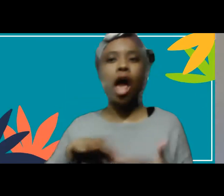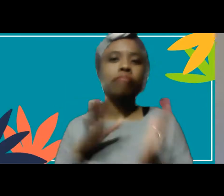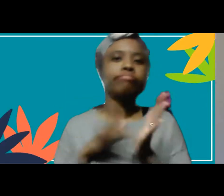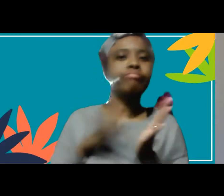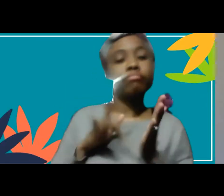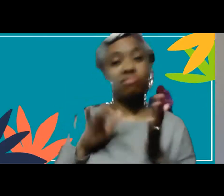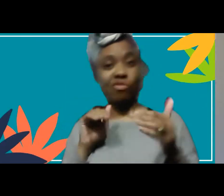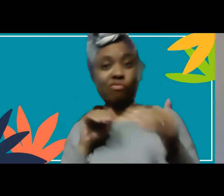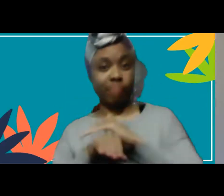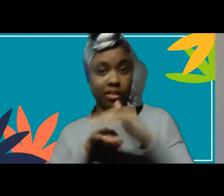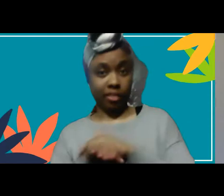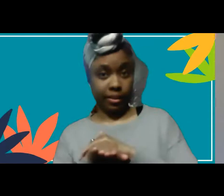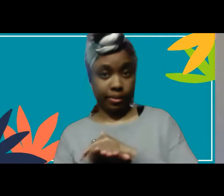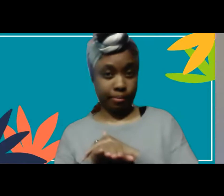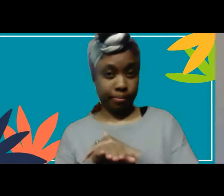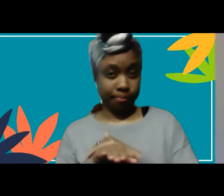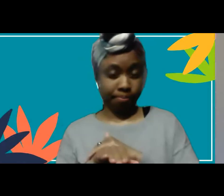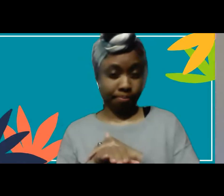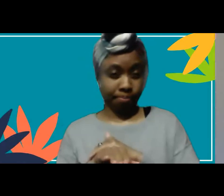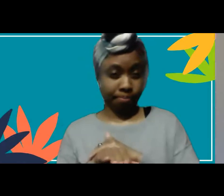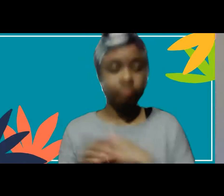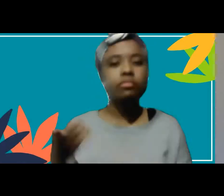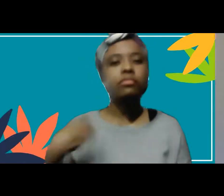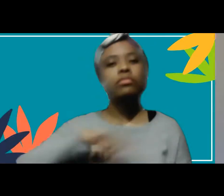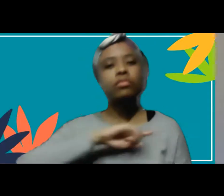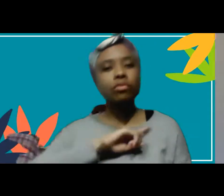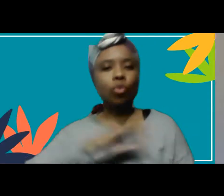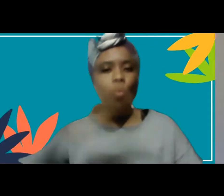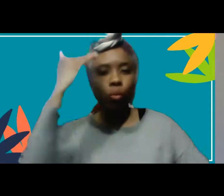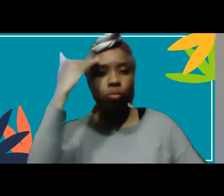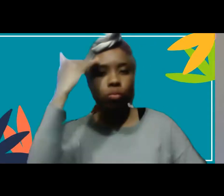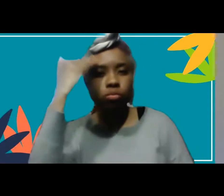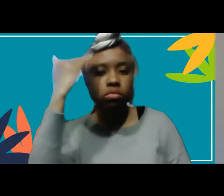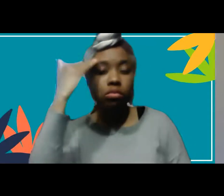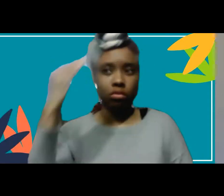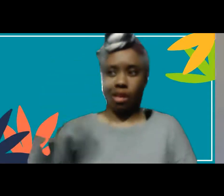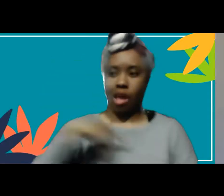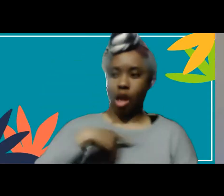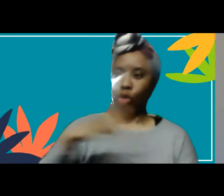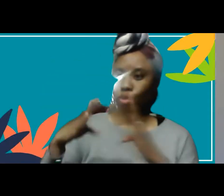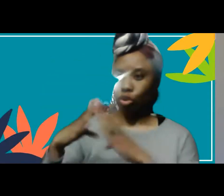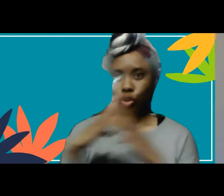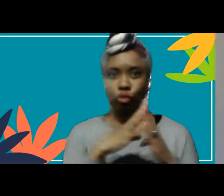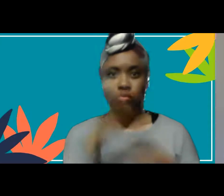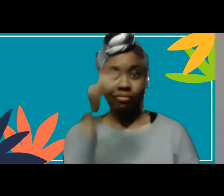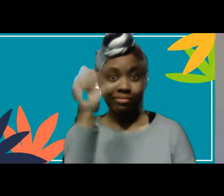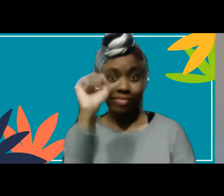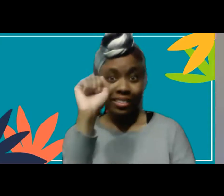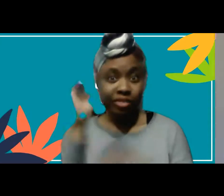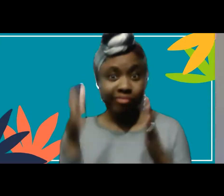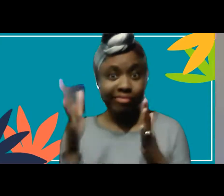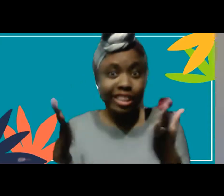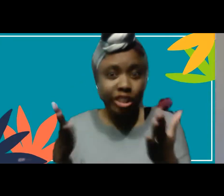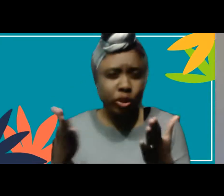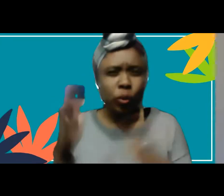us, we had an awareness of this, at least our community of women activists here. And we also had